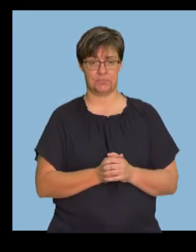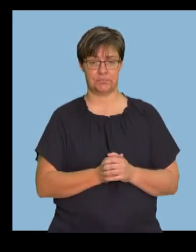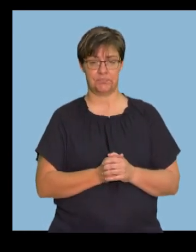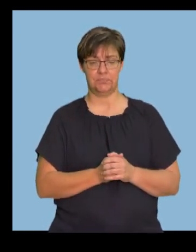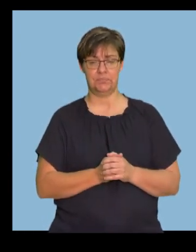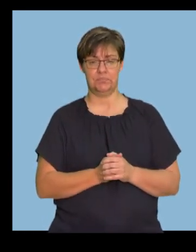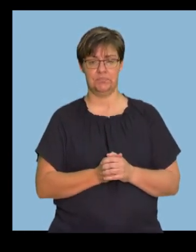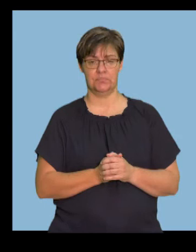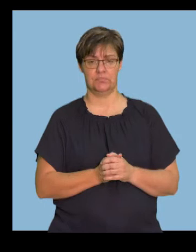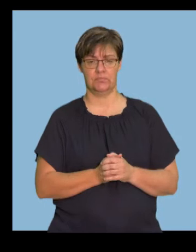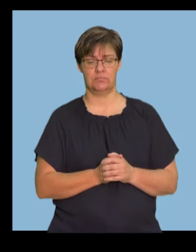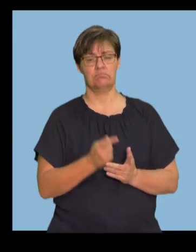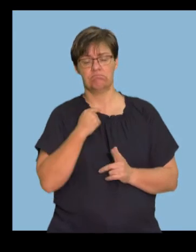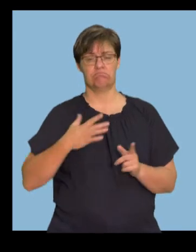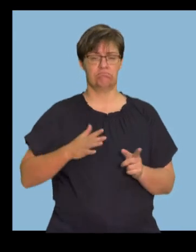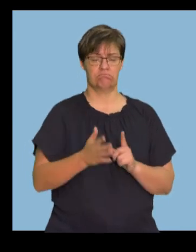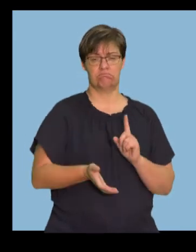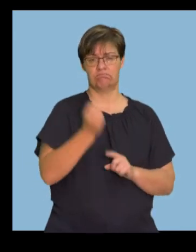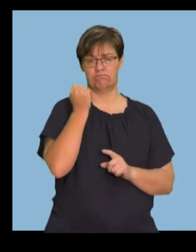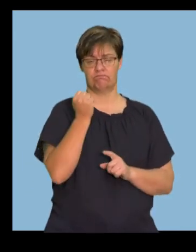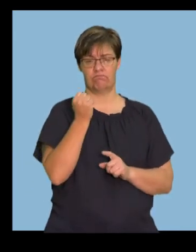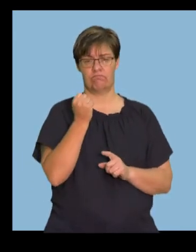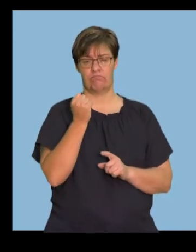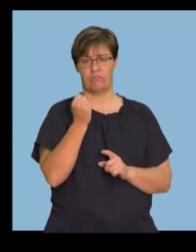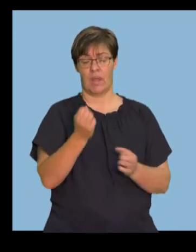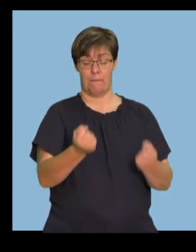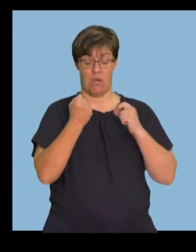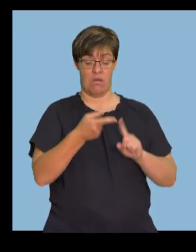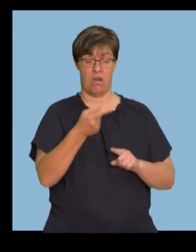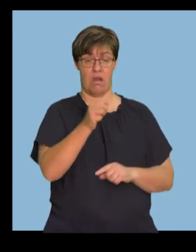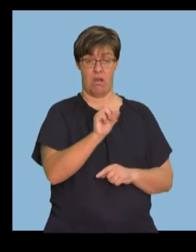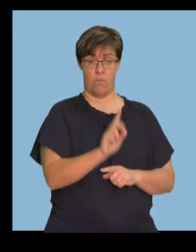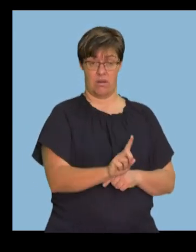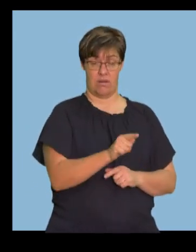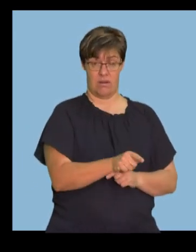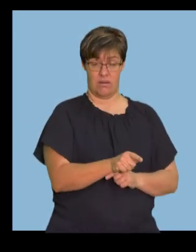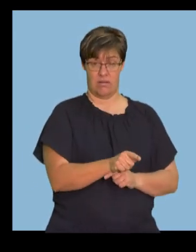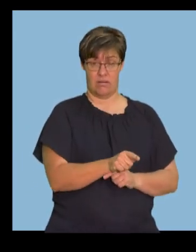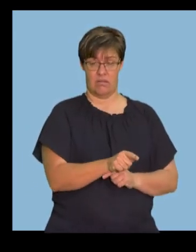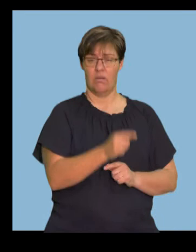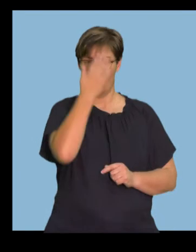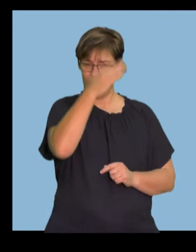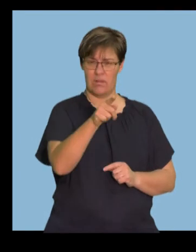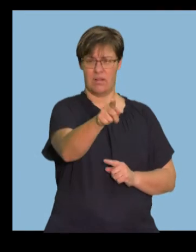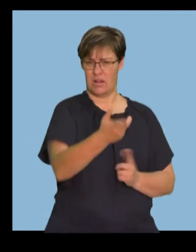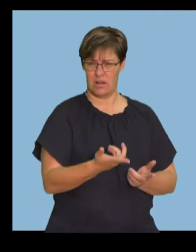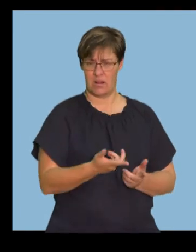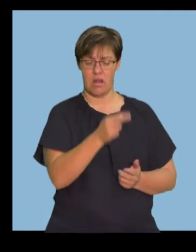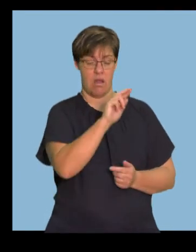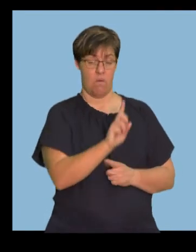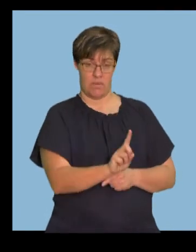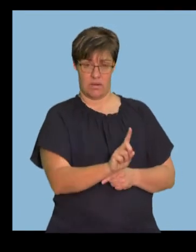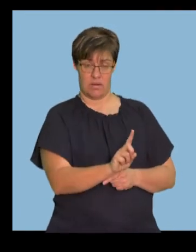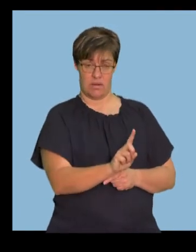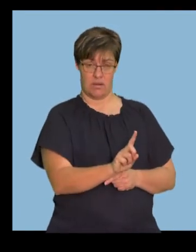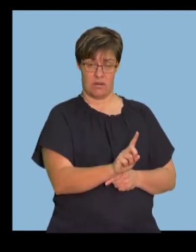ratio, right? Now, if we are to determine the power for R1, okay, we know that for R1,